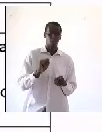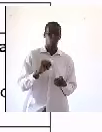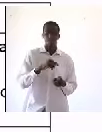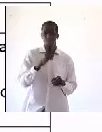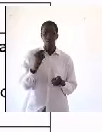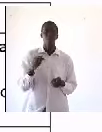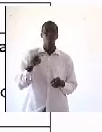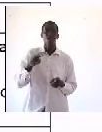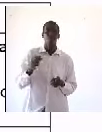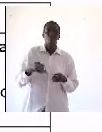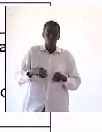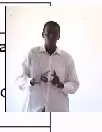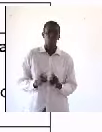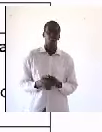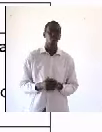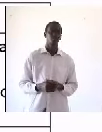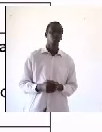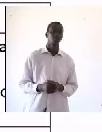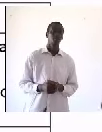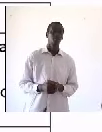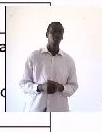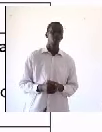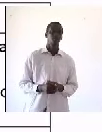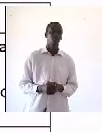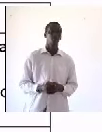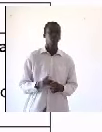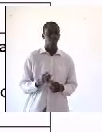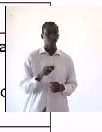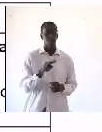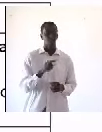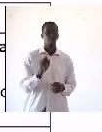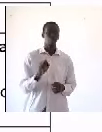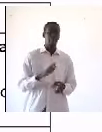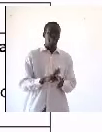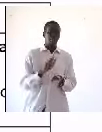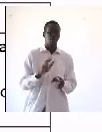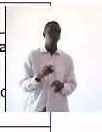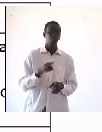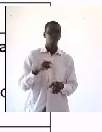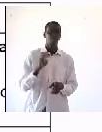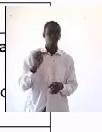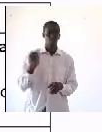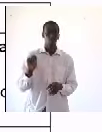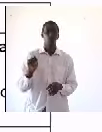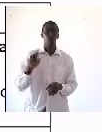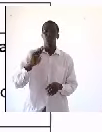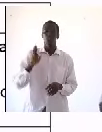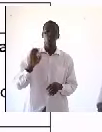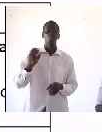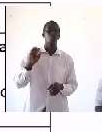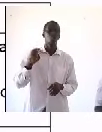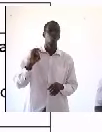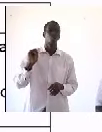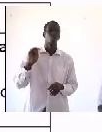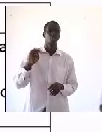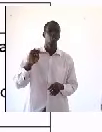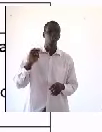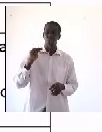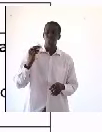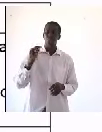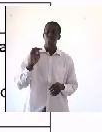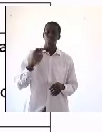of the body, which is the difference between the endocrine and the nervous system. So now if you look at the